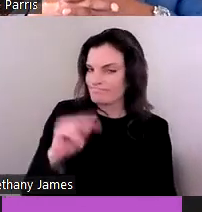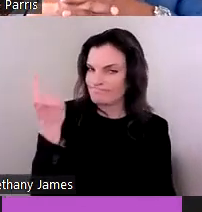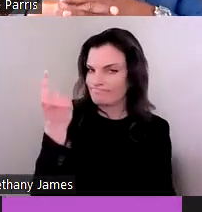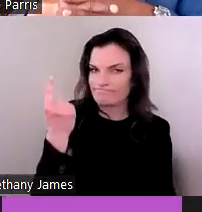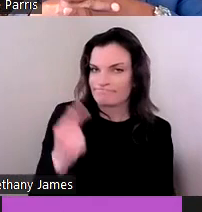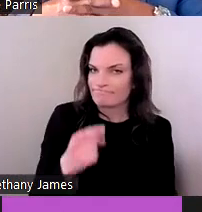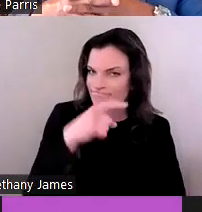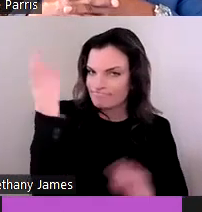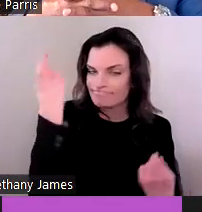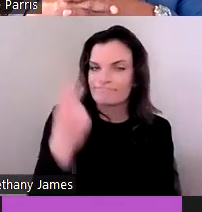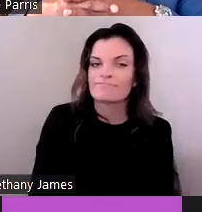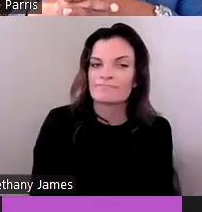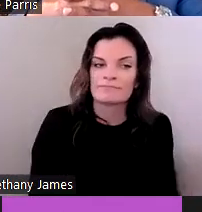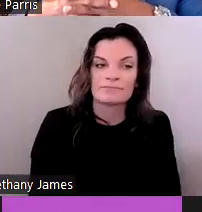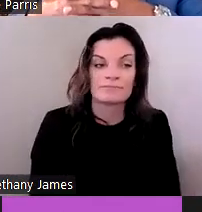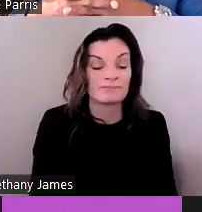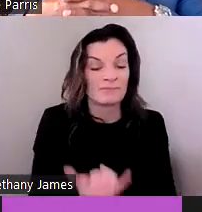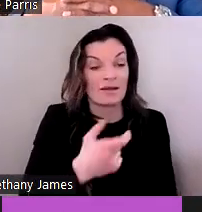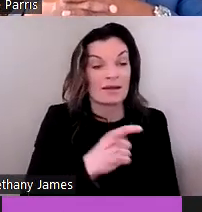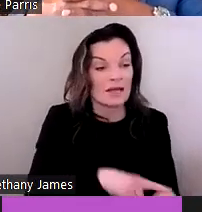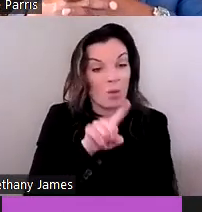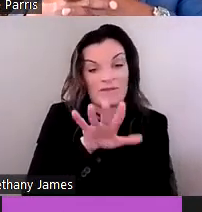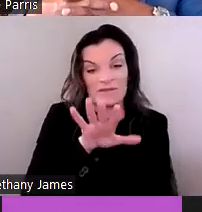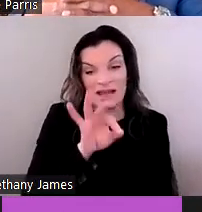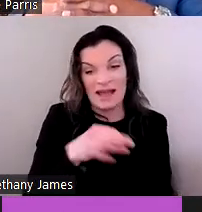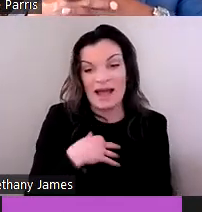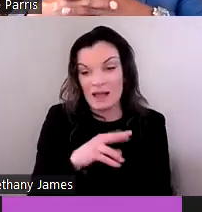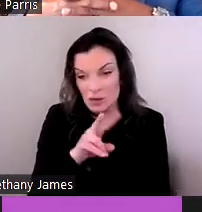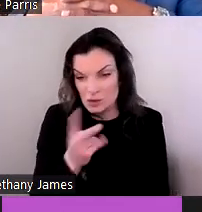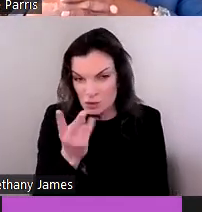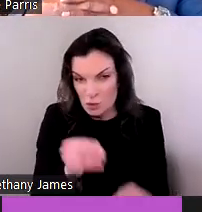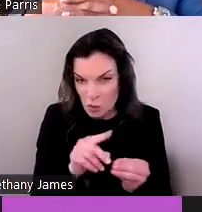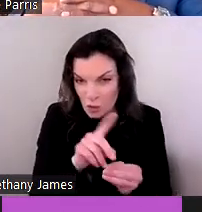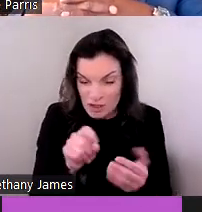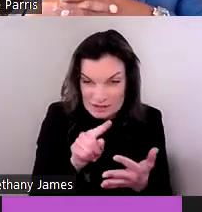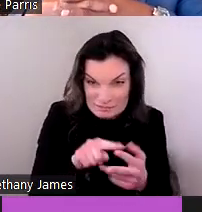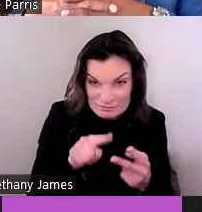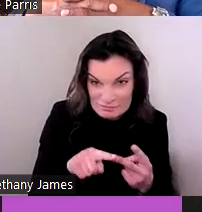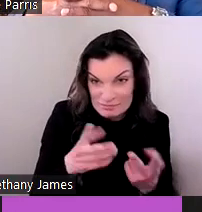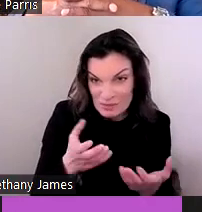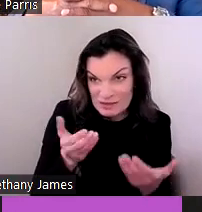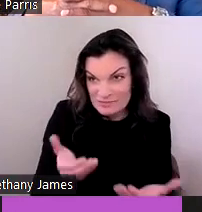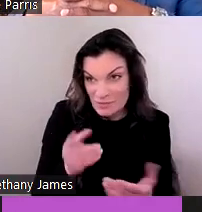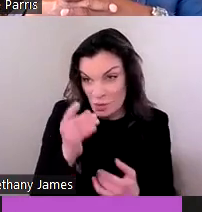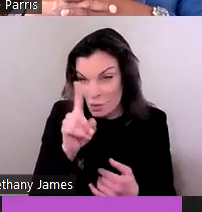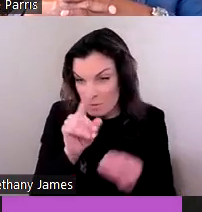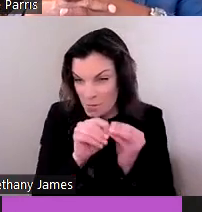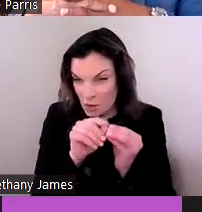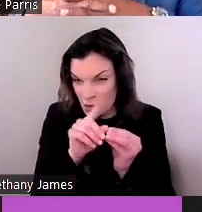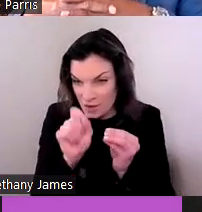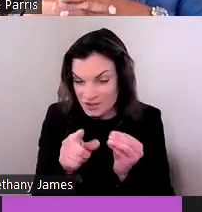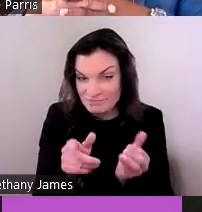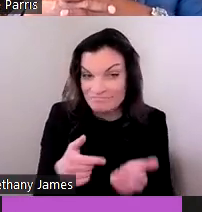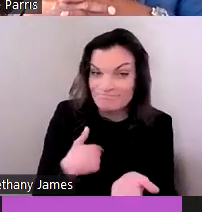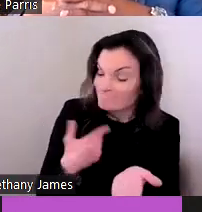Okay, and it's 1:59. We do have two more questions. So if you want to take this last one, I can read it.